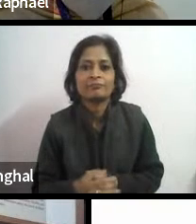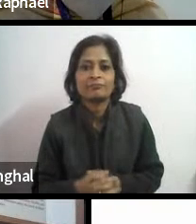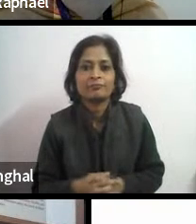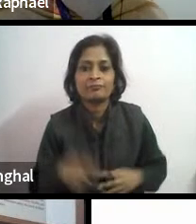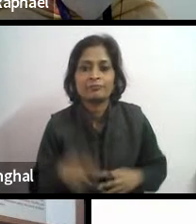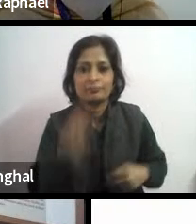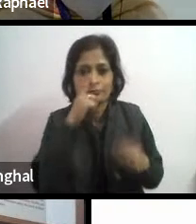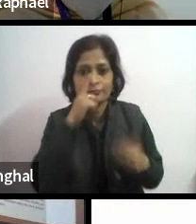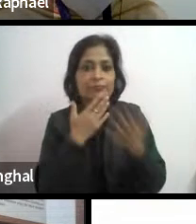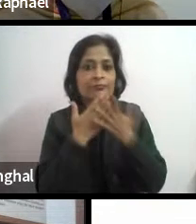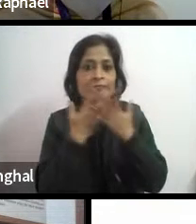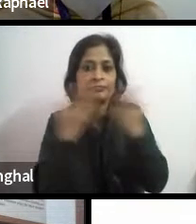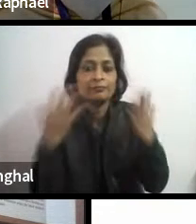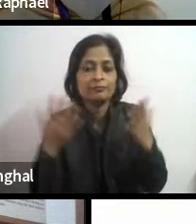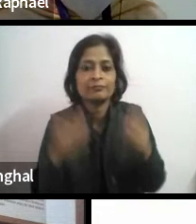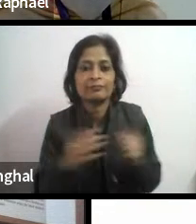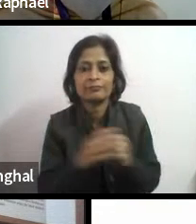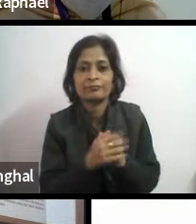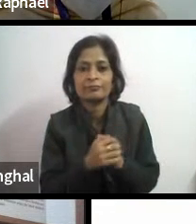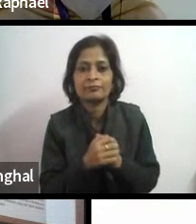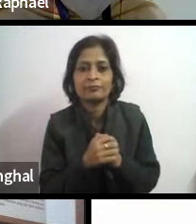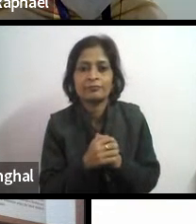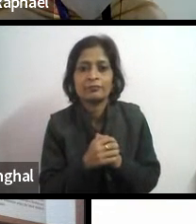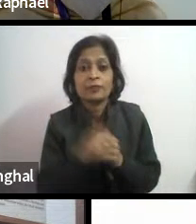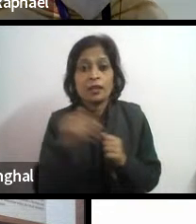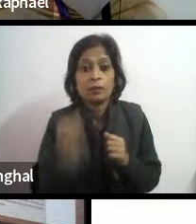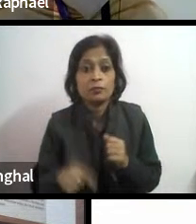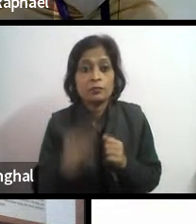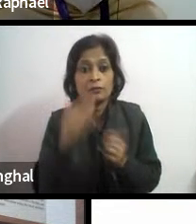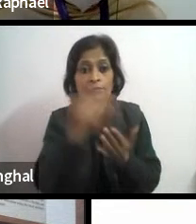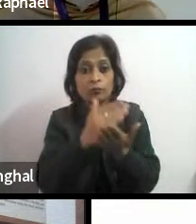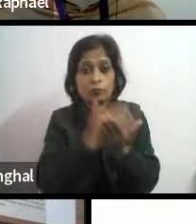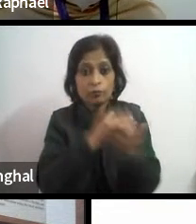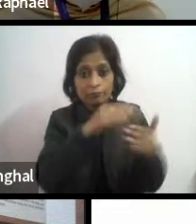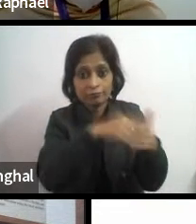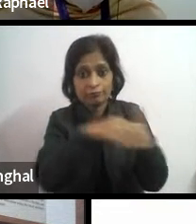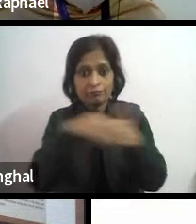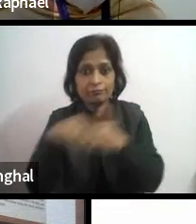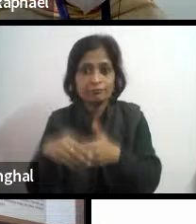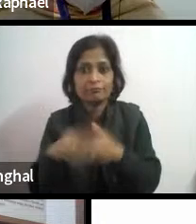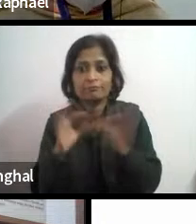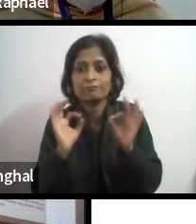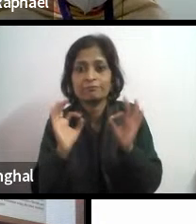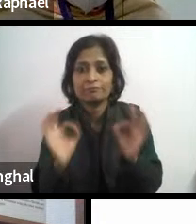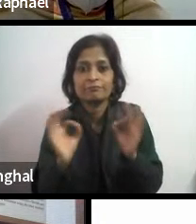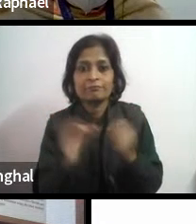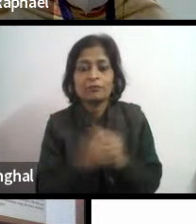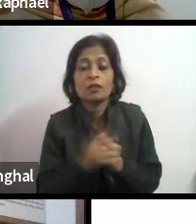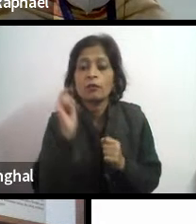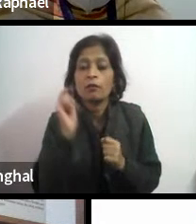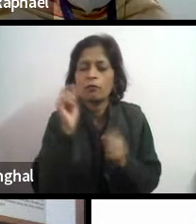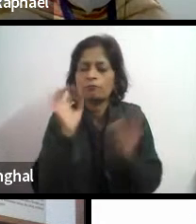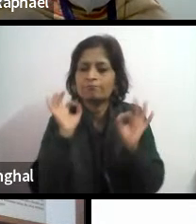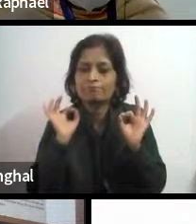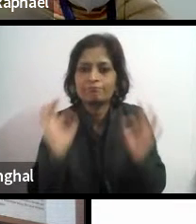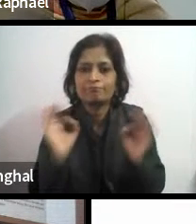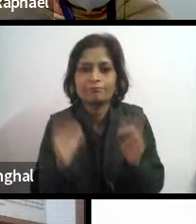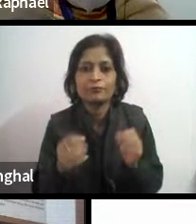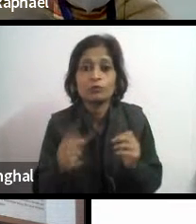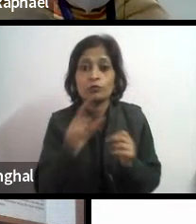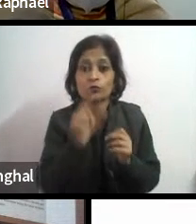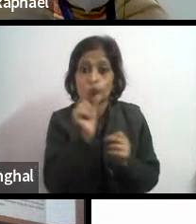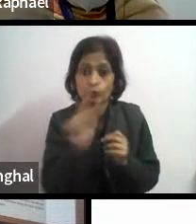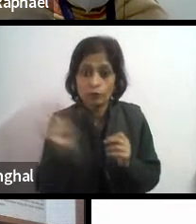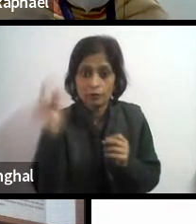Panchkar. And we will take your invitation very seriously, and we would love to see all the great work that is happening in your